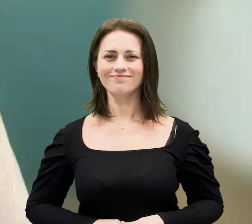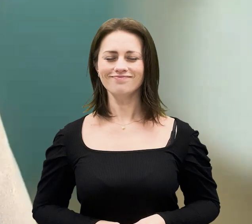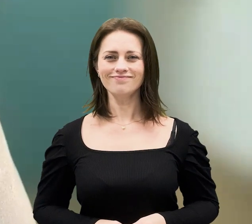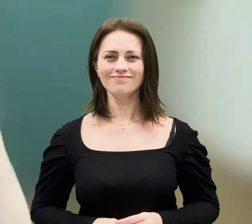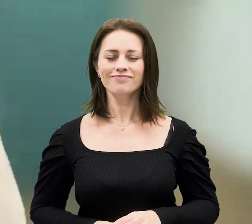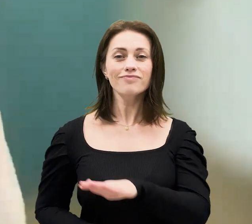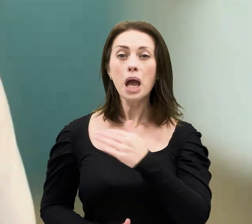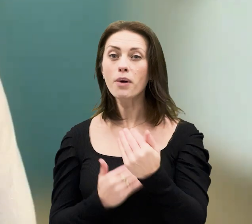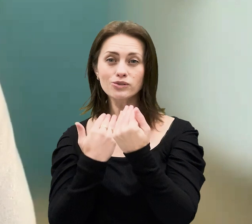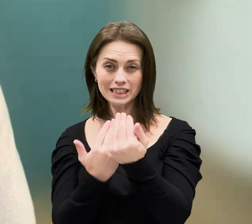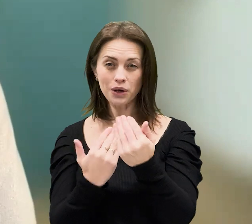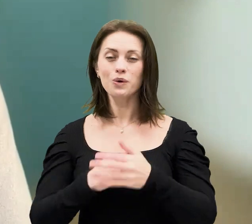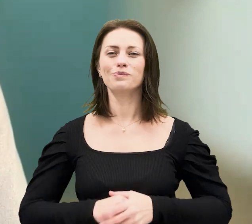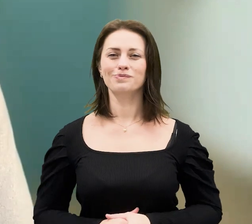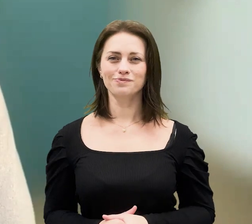you very much.